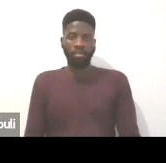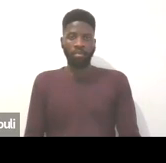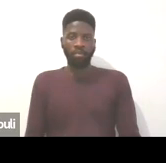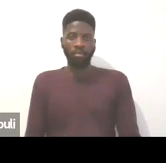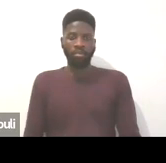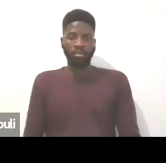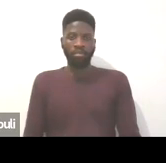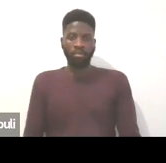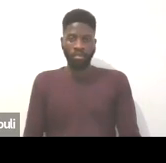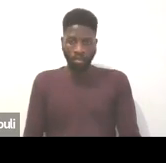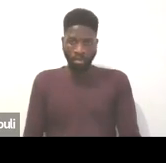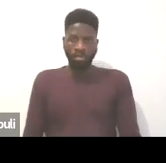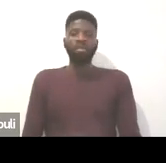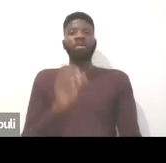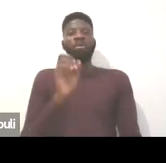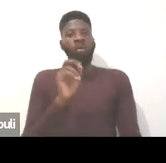Okay, I think he can't.